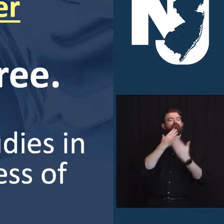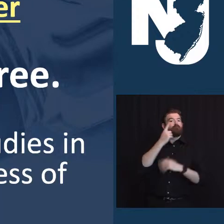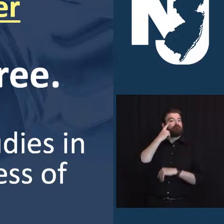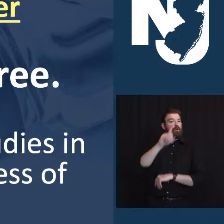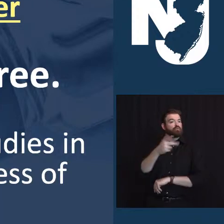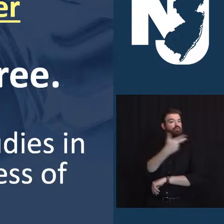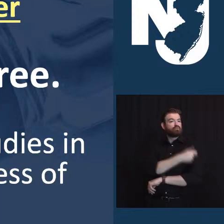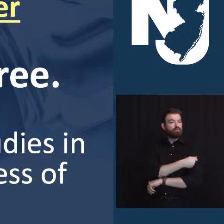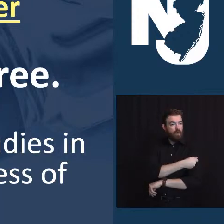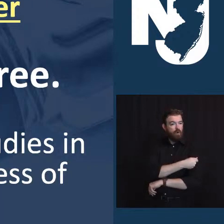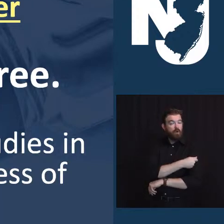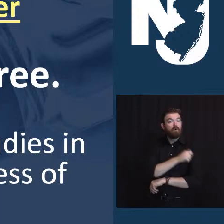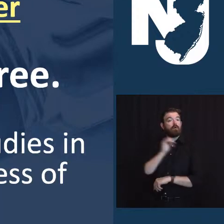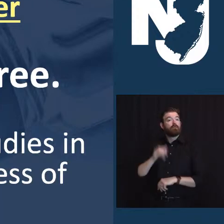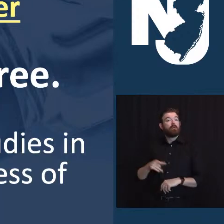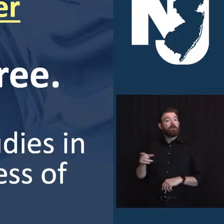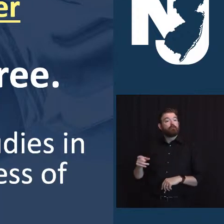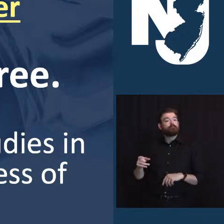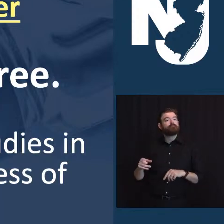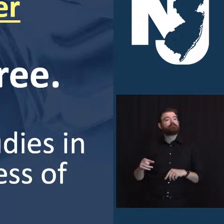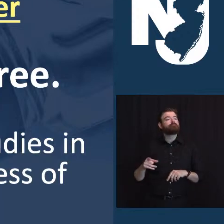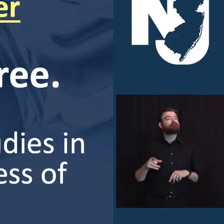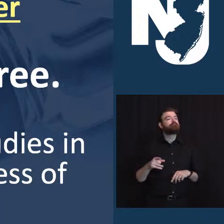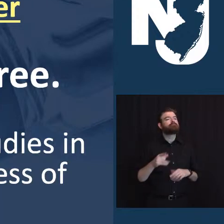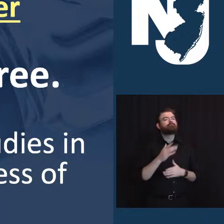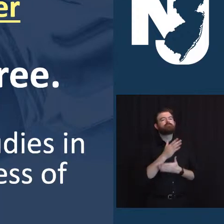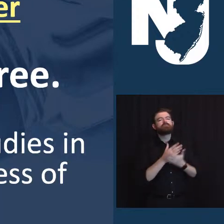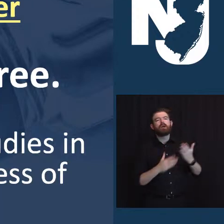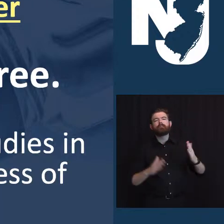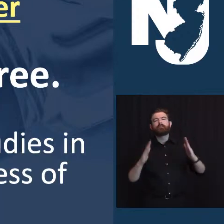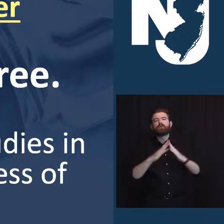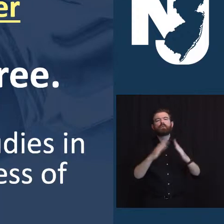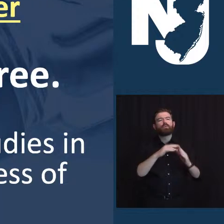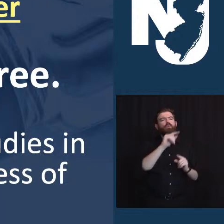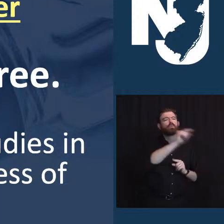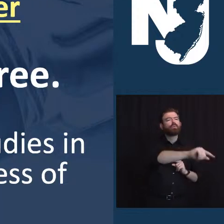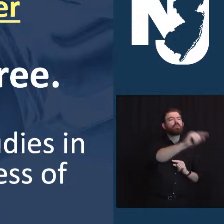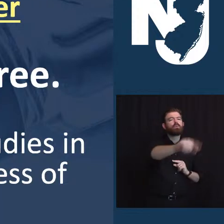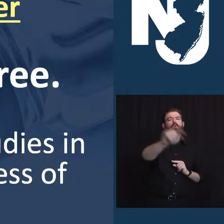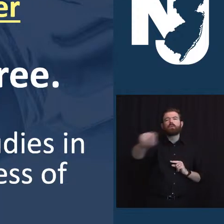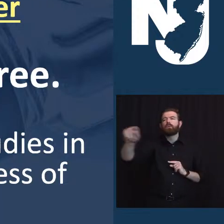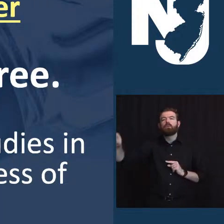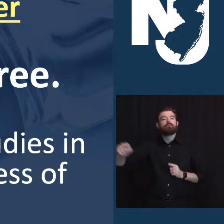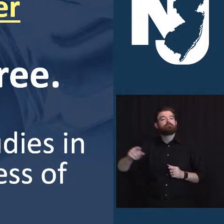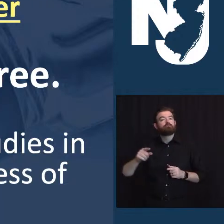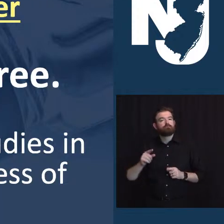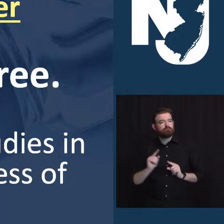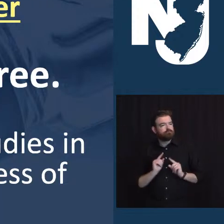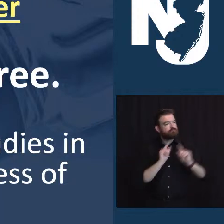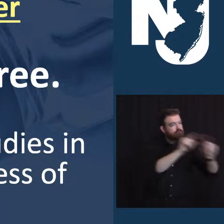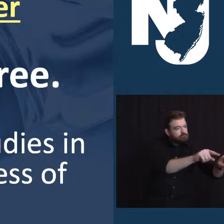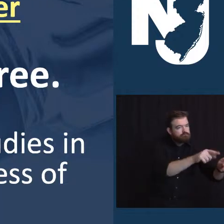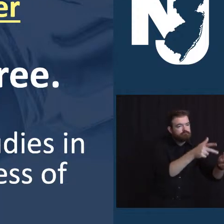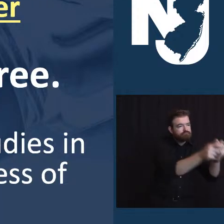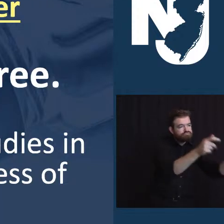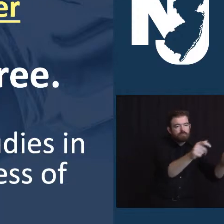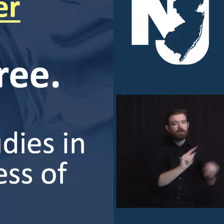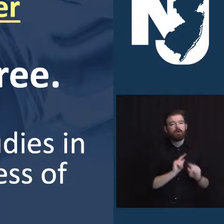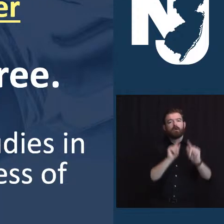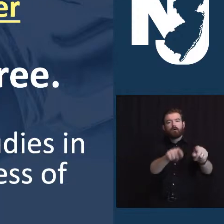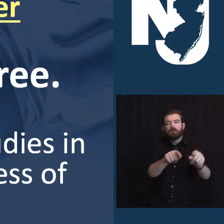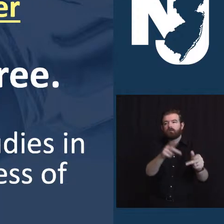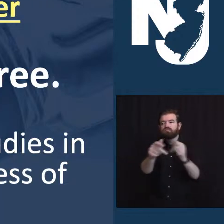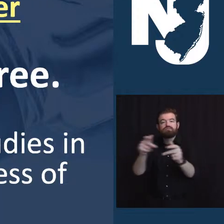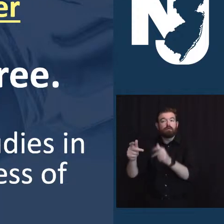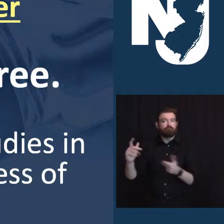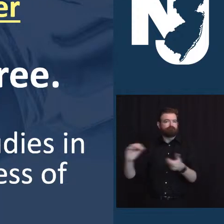efforts of our faith leaders. And I specifically thank not just them and bless them all, but I want to thank our partners at CVS and